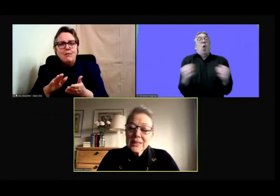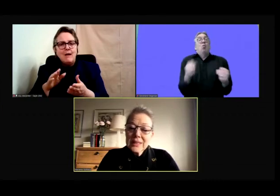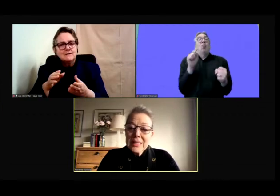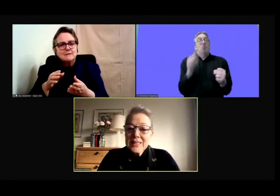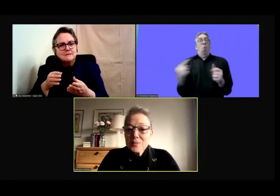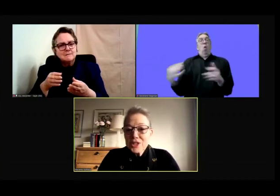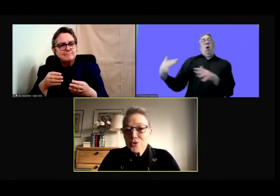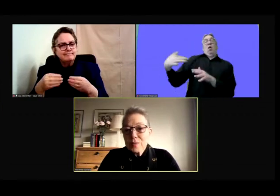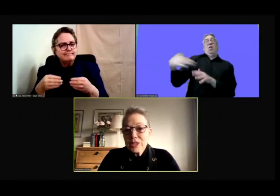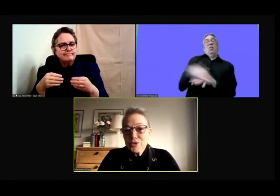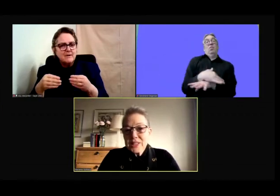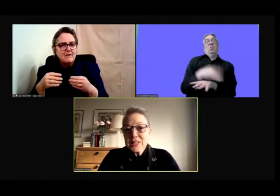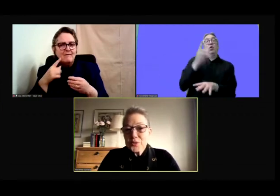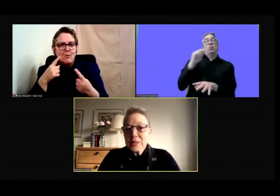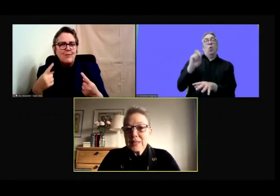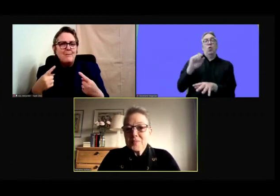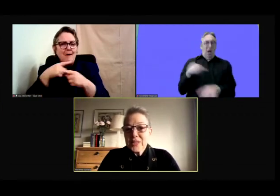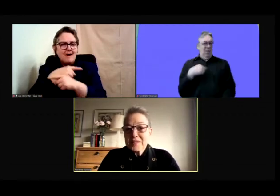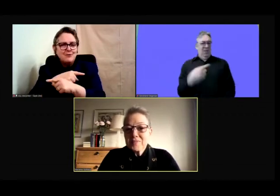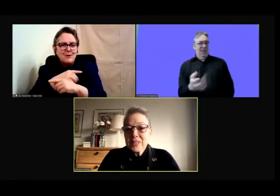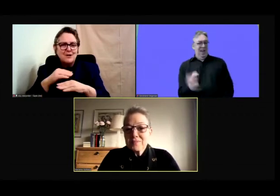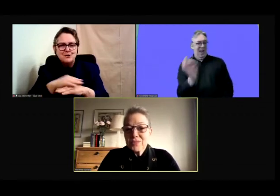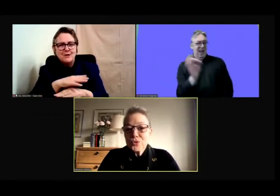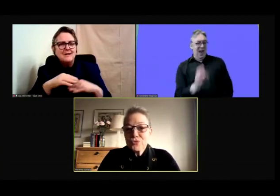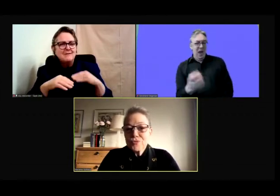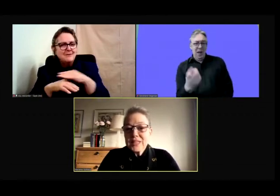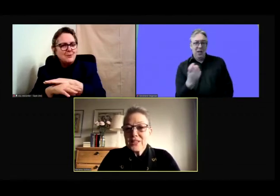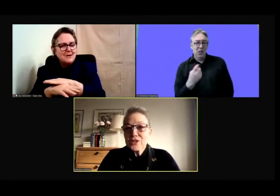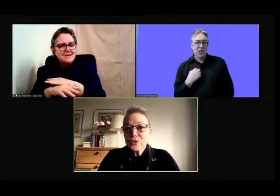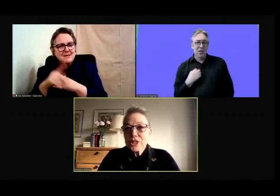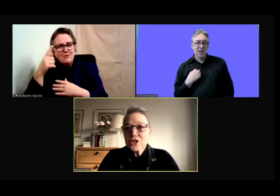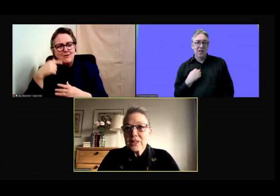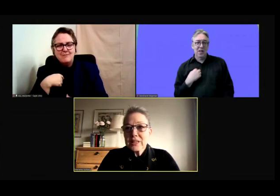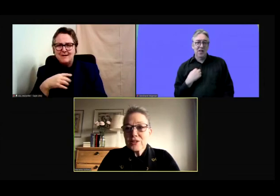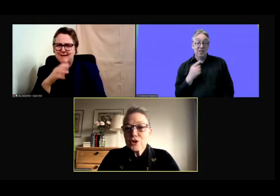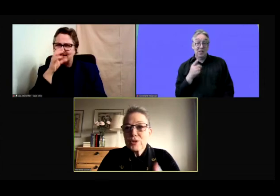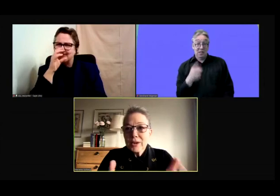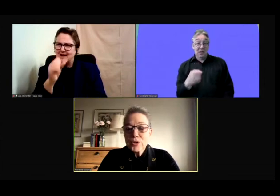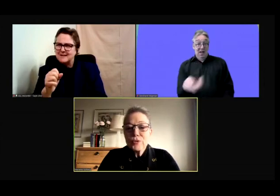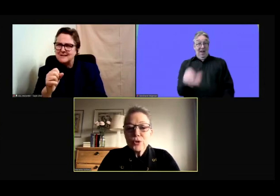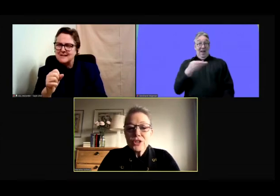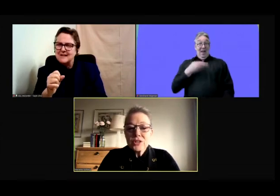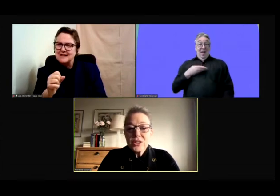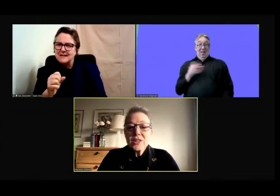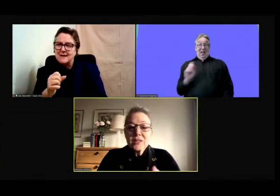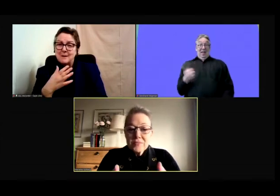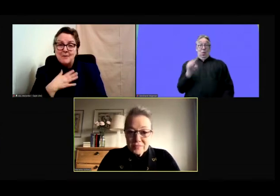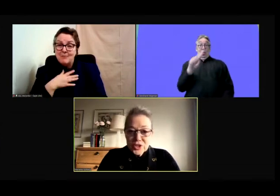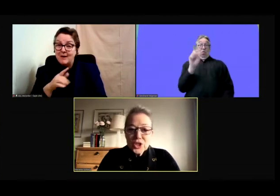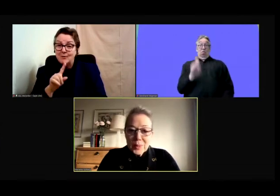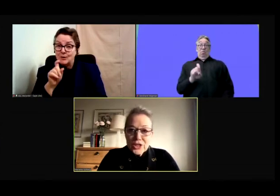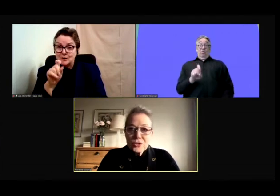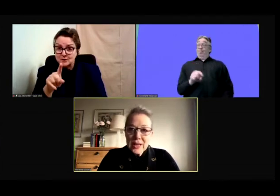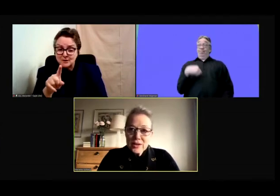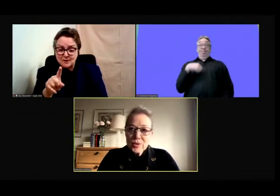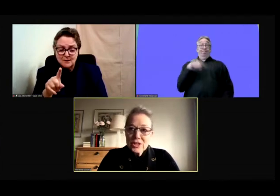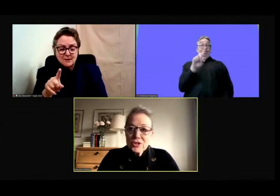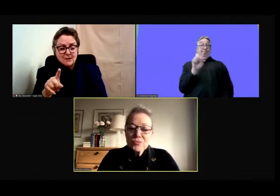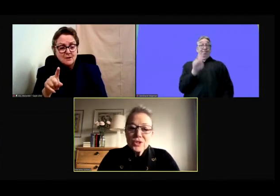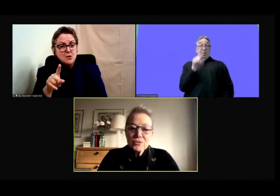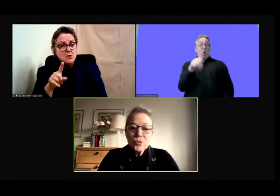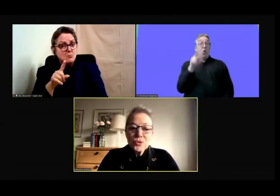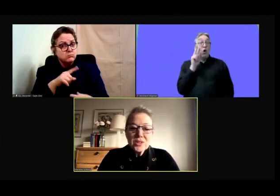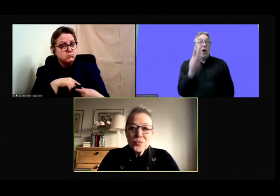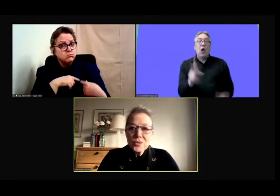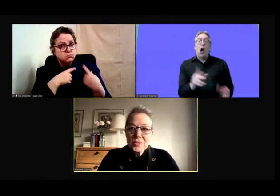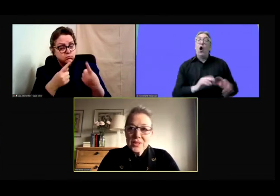influence. And that seems extremely interesting to me. It sort of raises the question here. So now you've looked at spatial